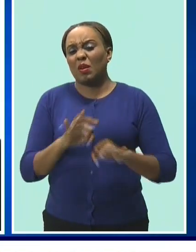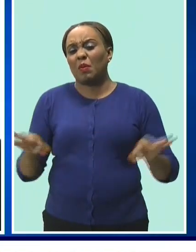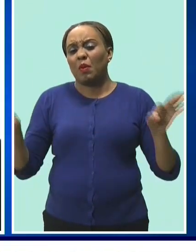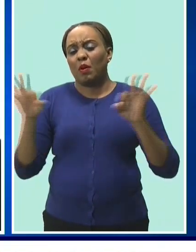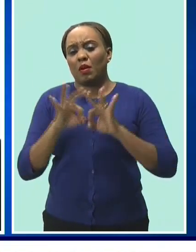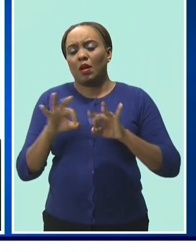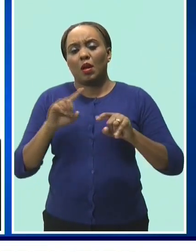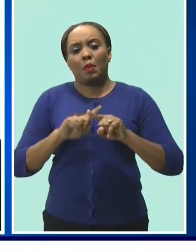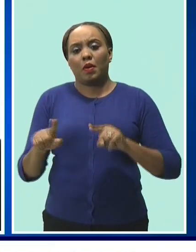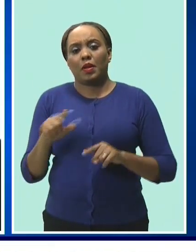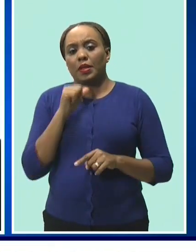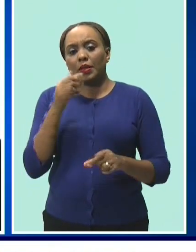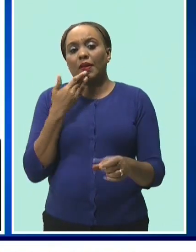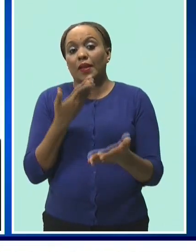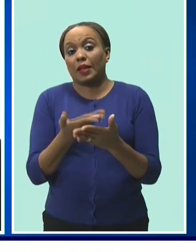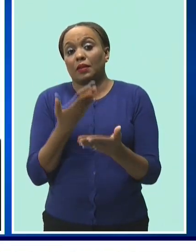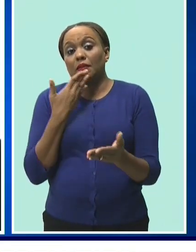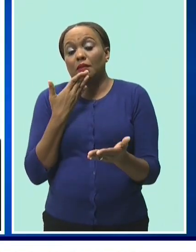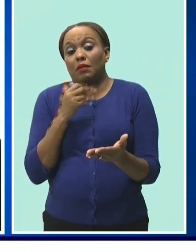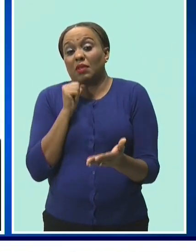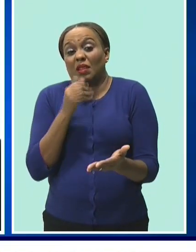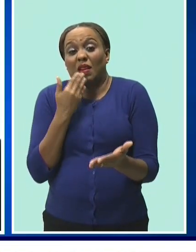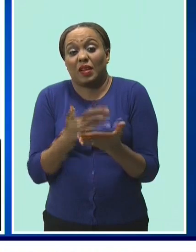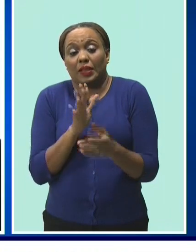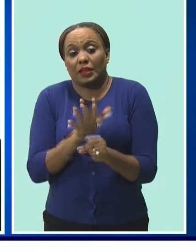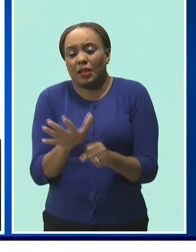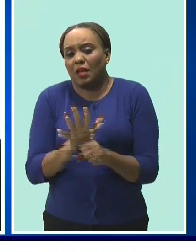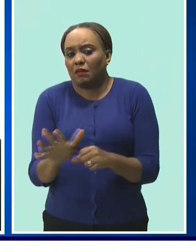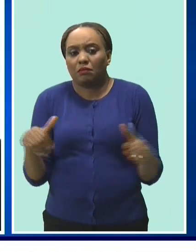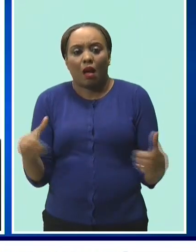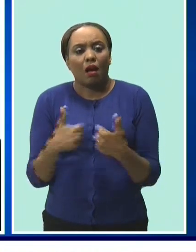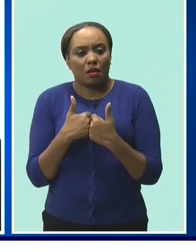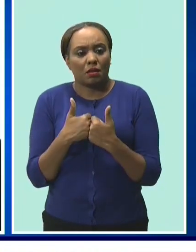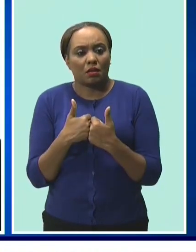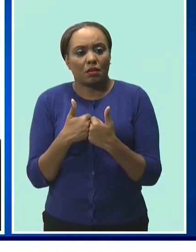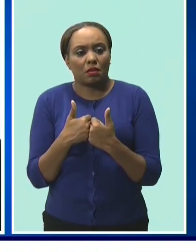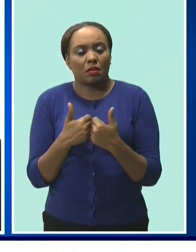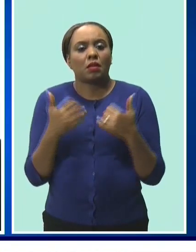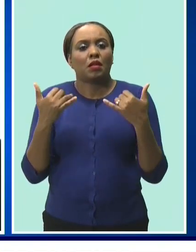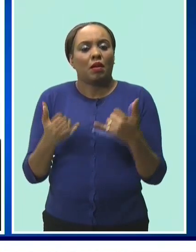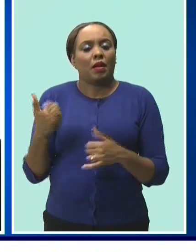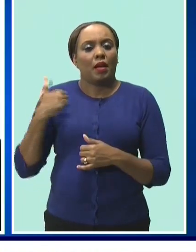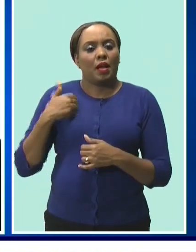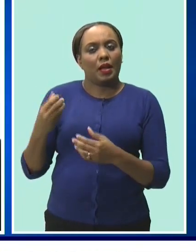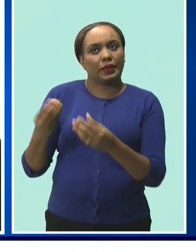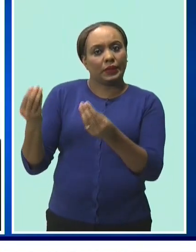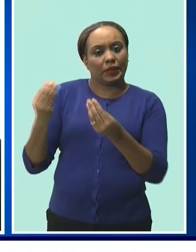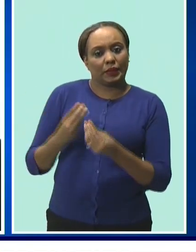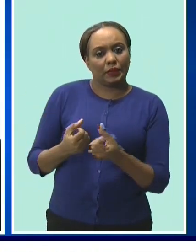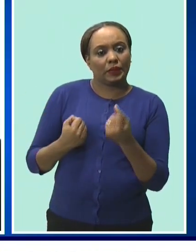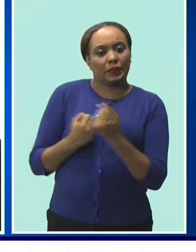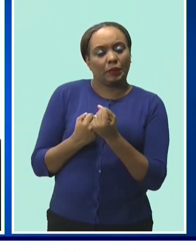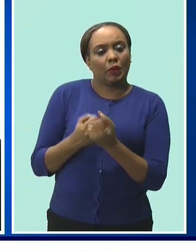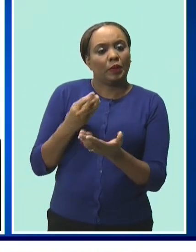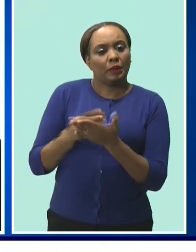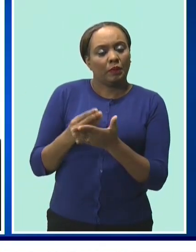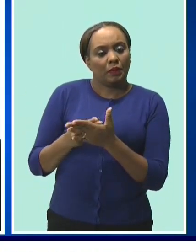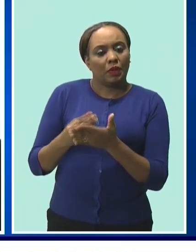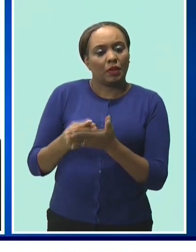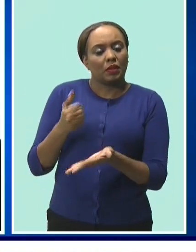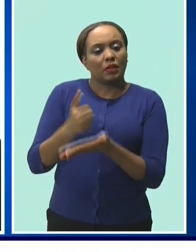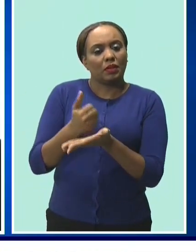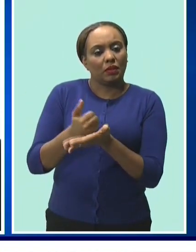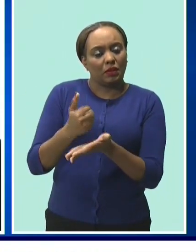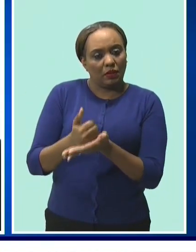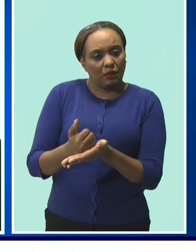area that showed some challenges, and they've provided some bridging support for us to be able to effectively deliver services